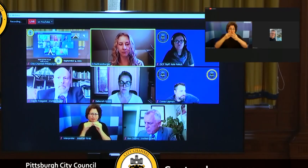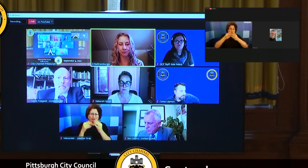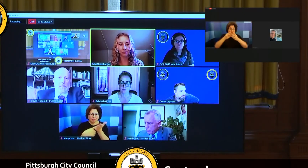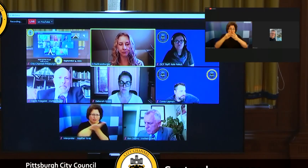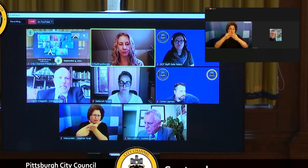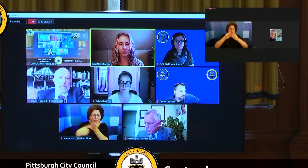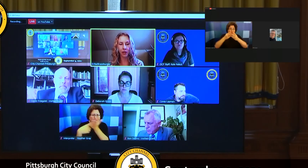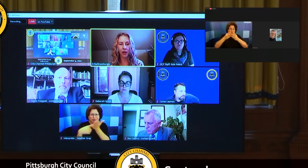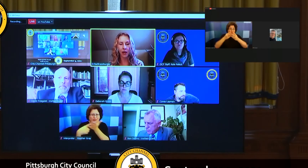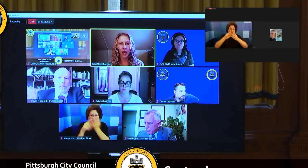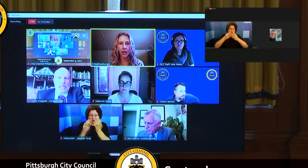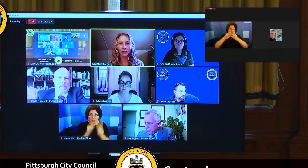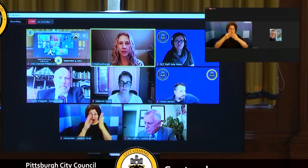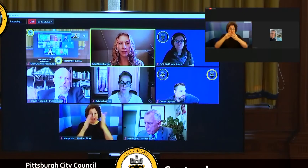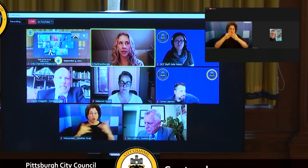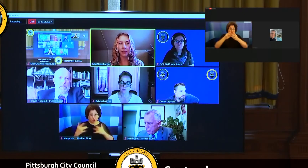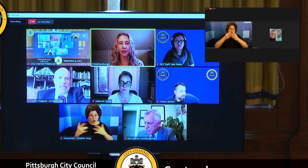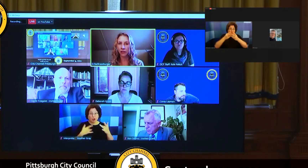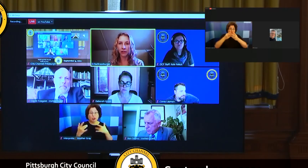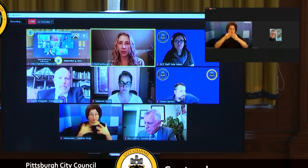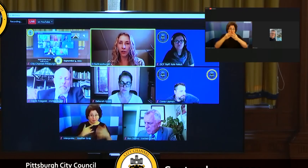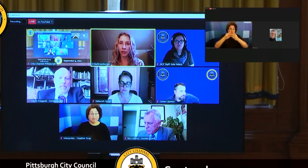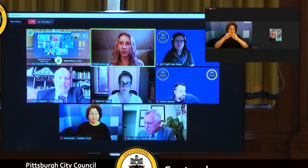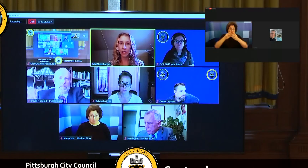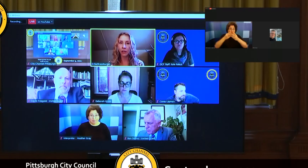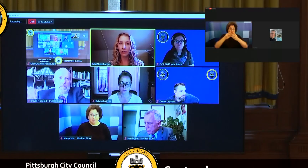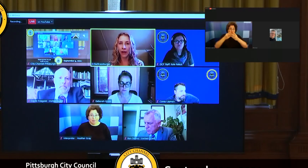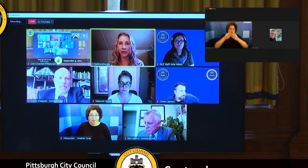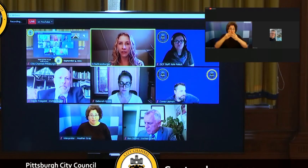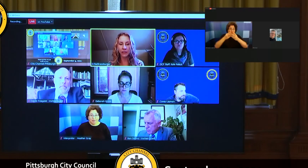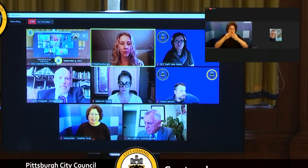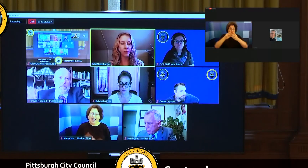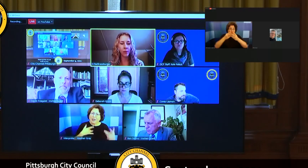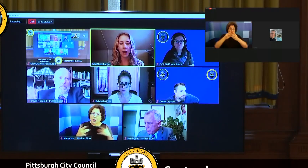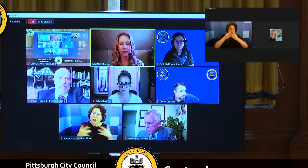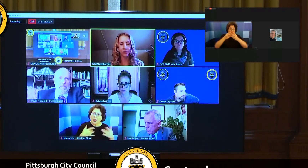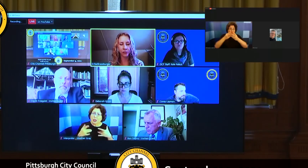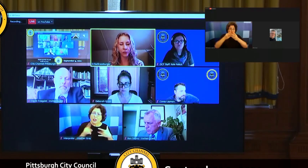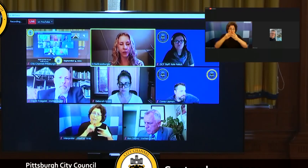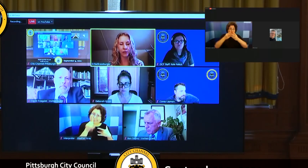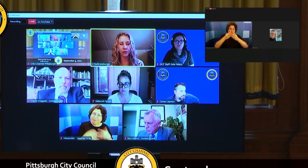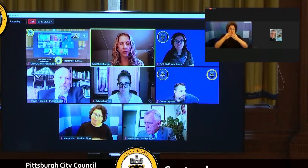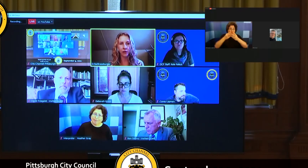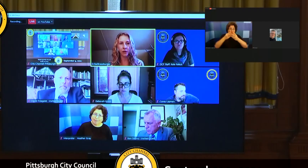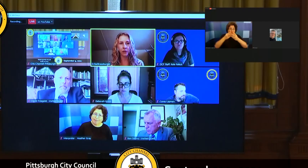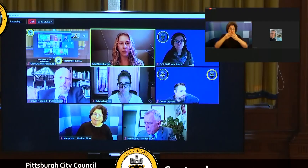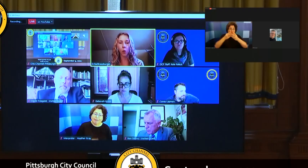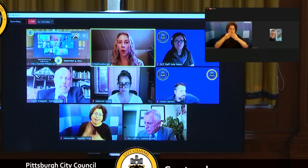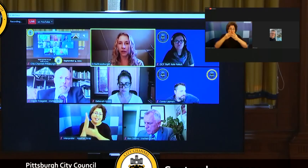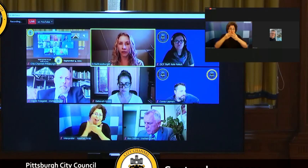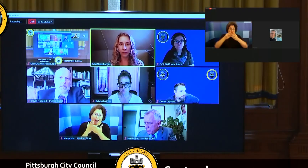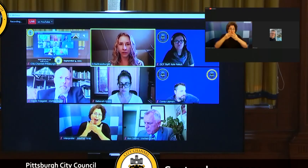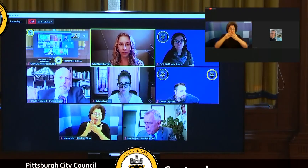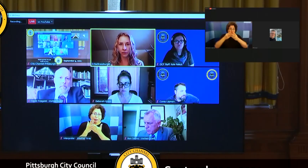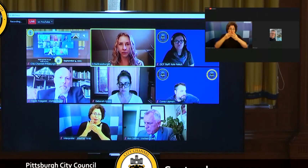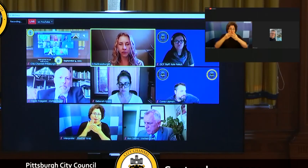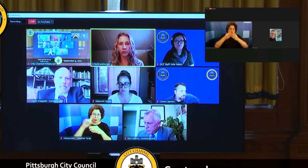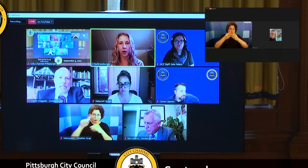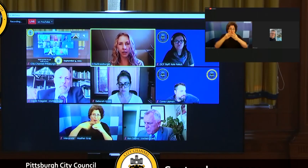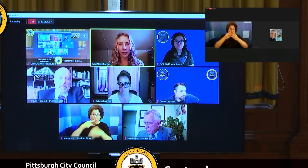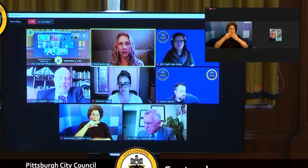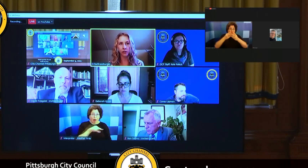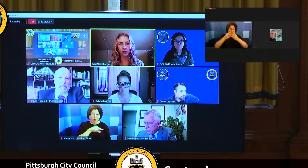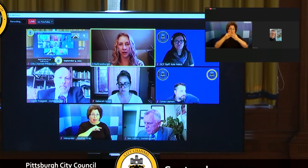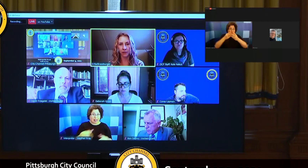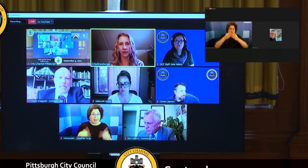am. And the concerns I heard are valid. Some of them have to do with quality of life issues,